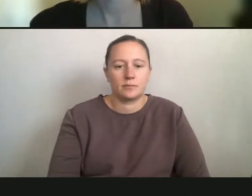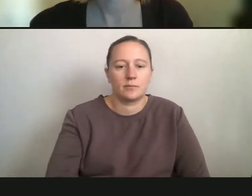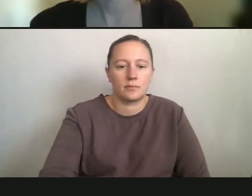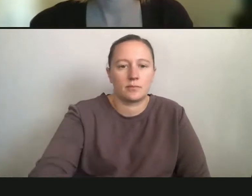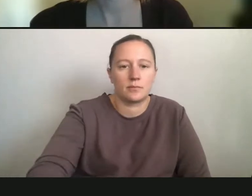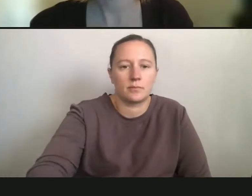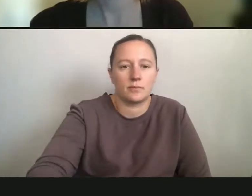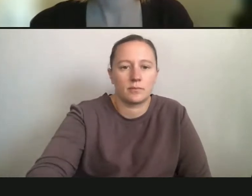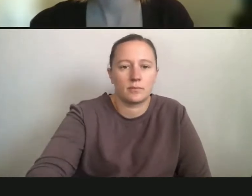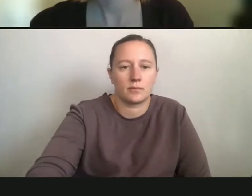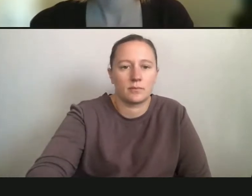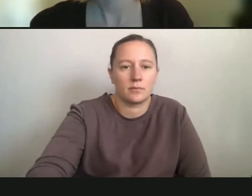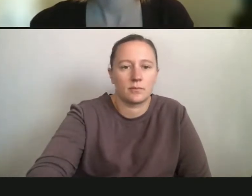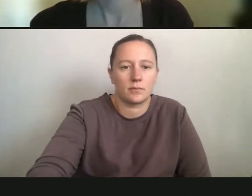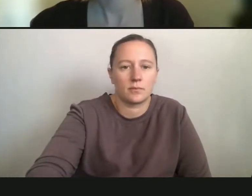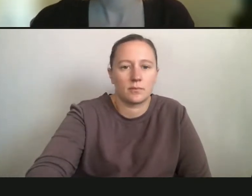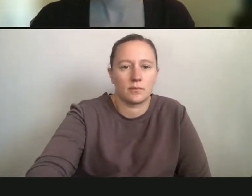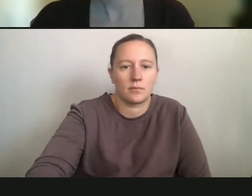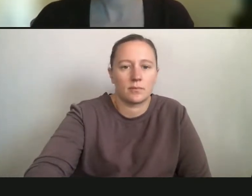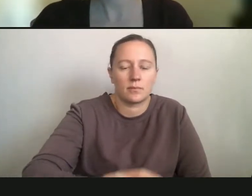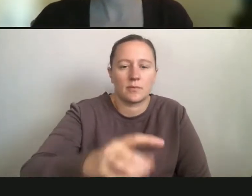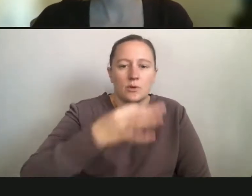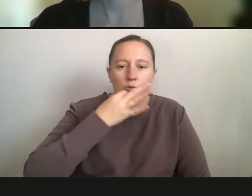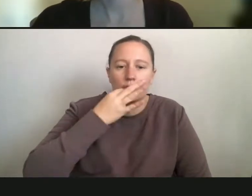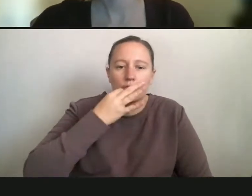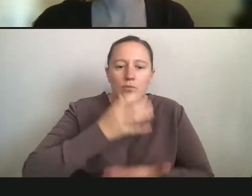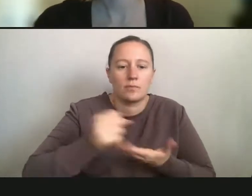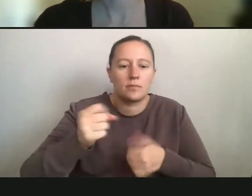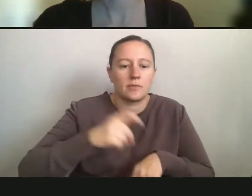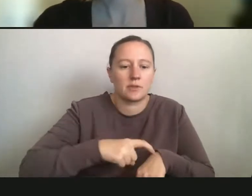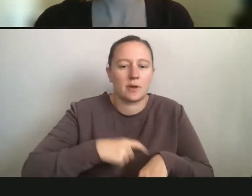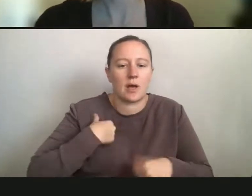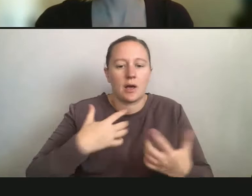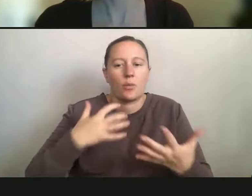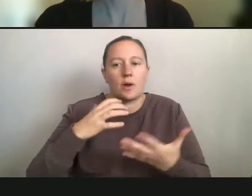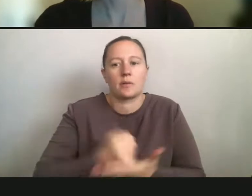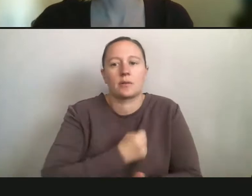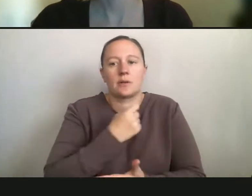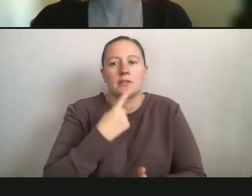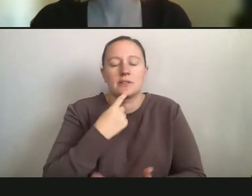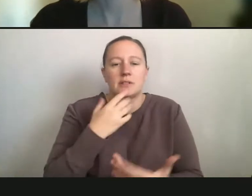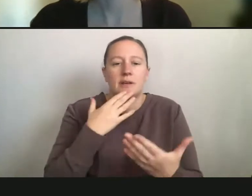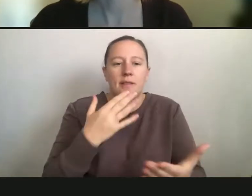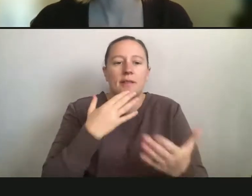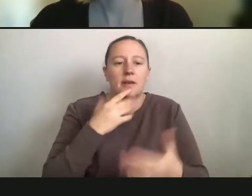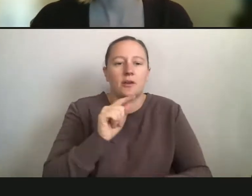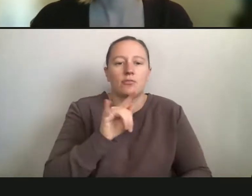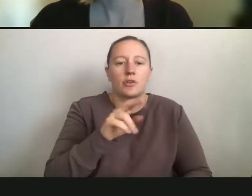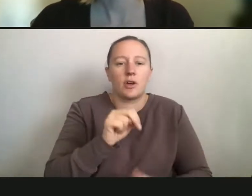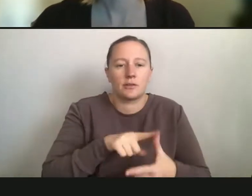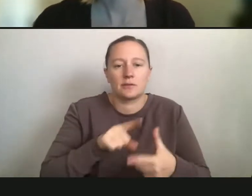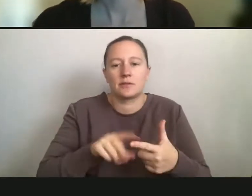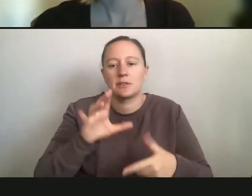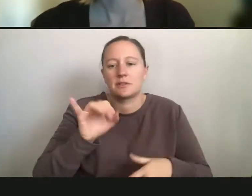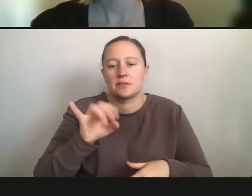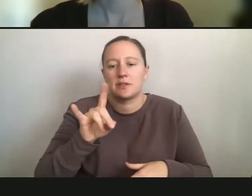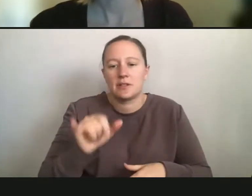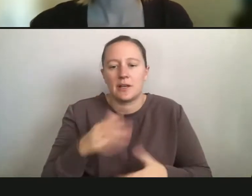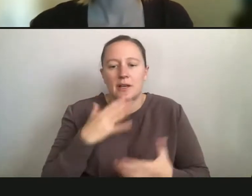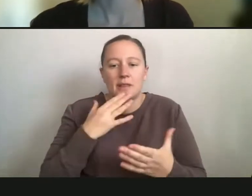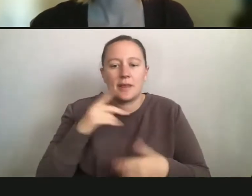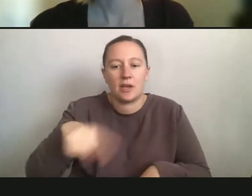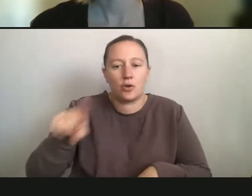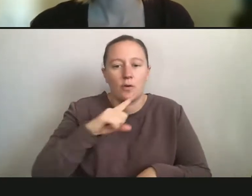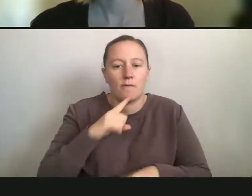All right. I think we're about at time. I want to take the time to say thank you, Taunton, thank you, Cindy, and thank you to all who